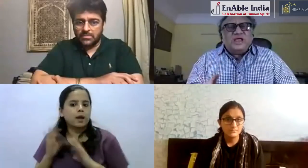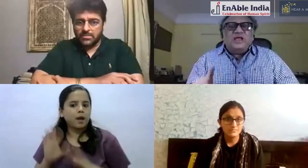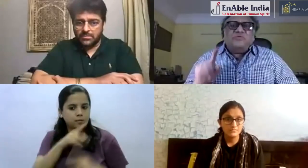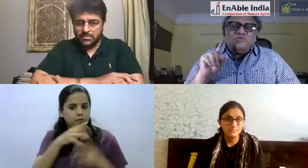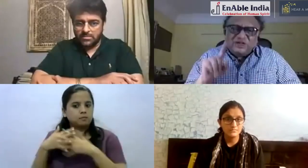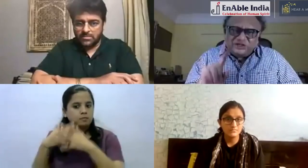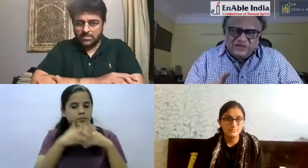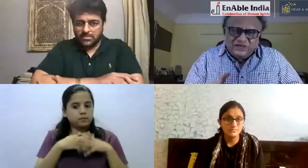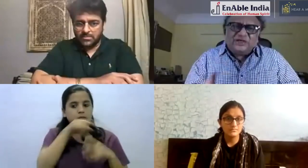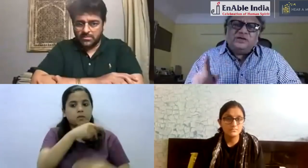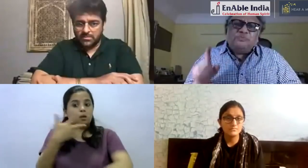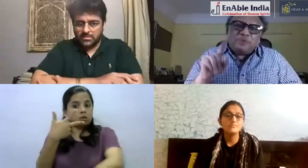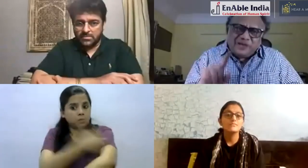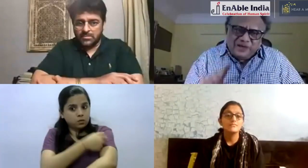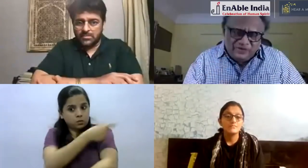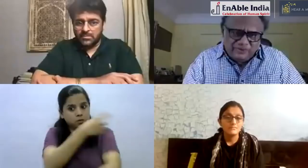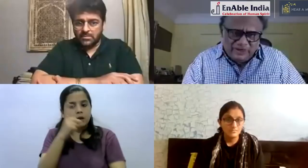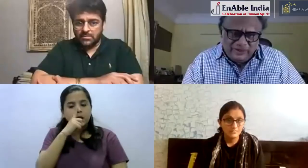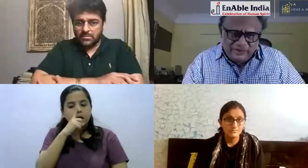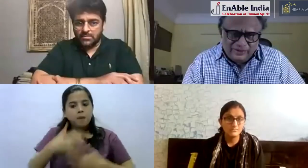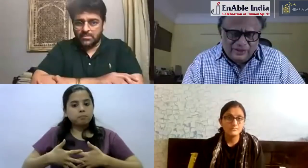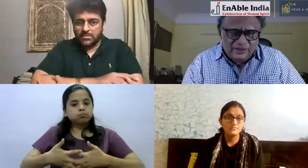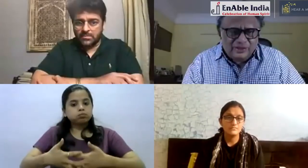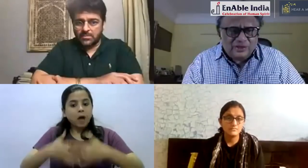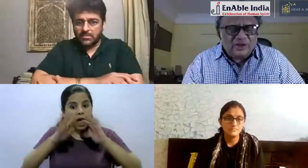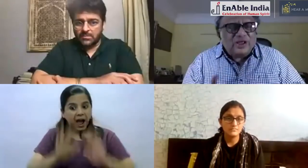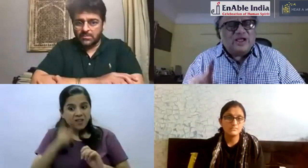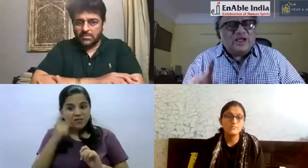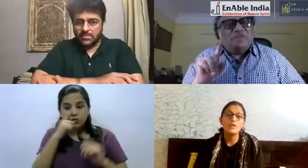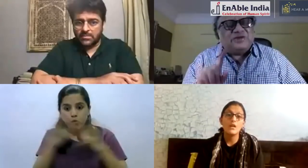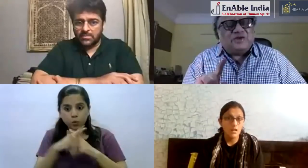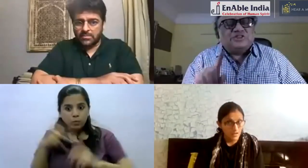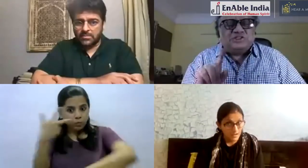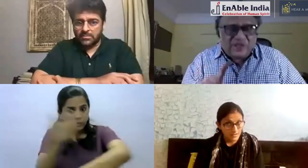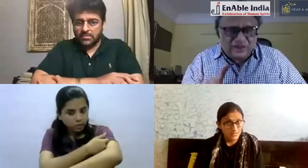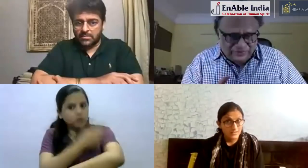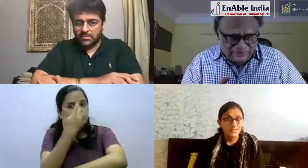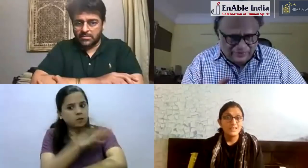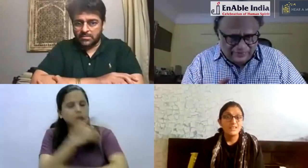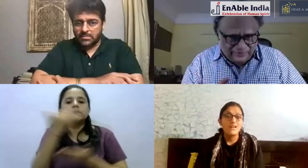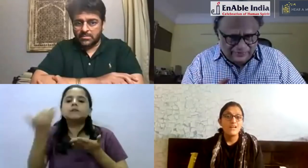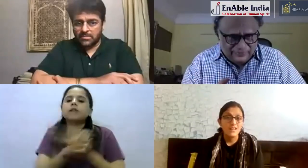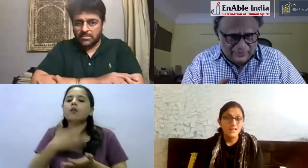They have vaccinated pregnant women, and that was safe.